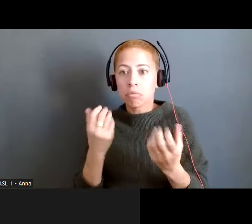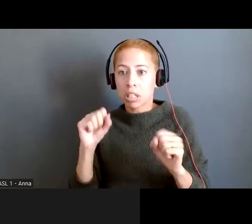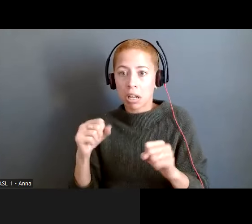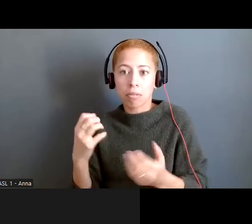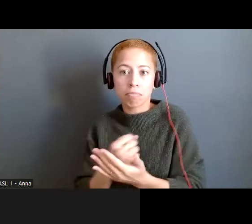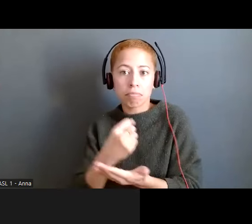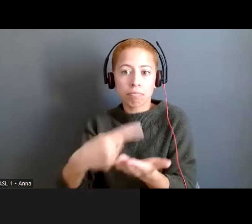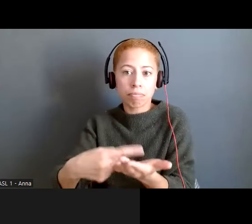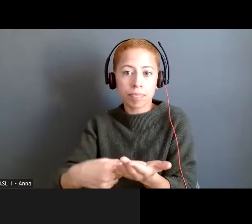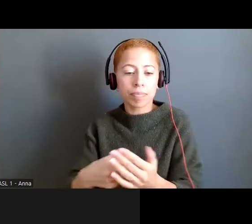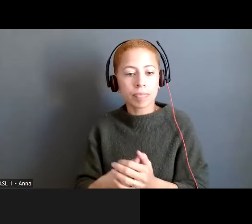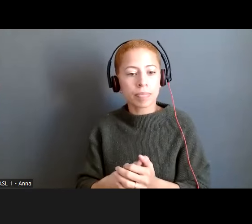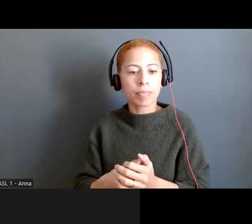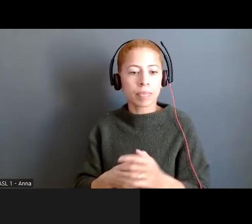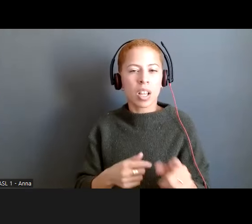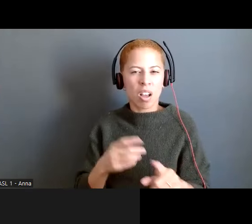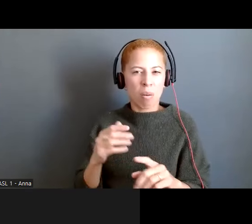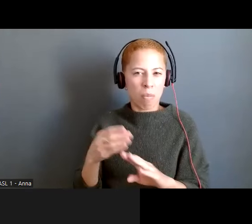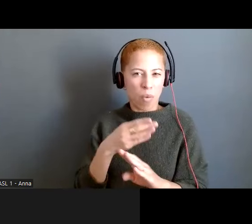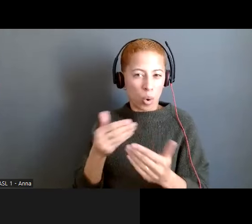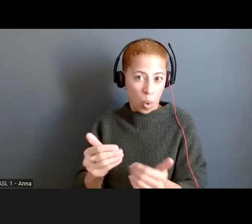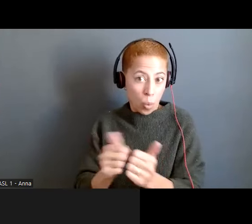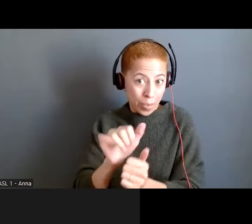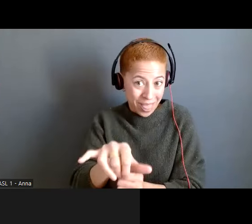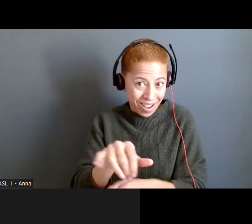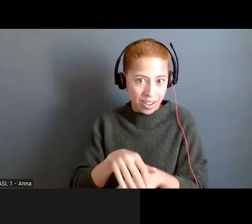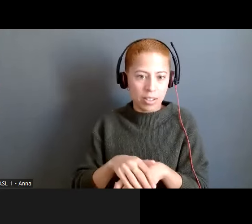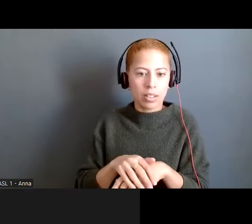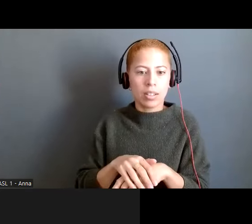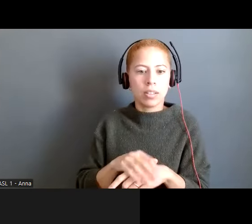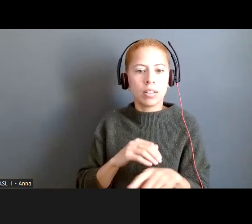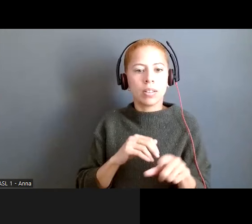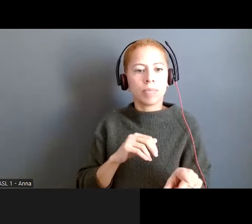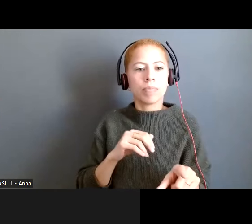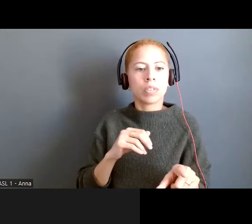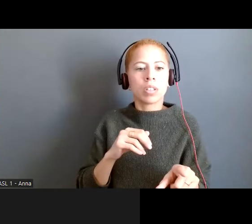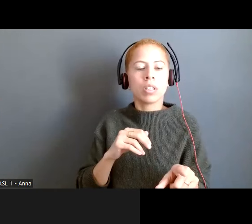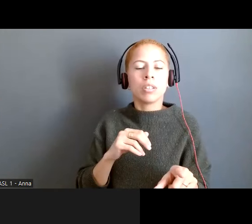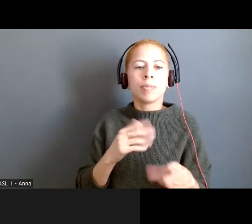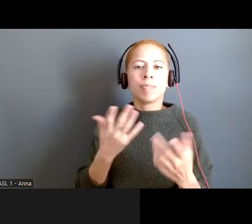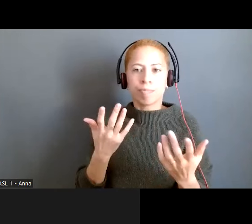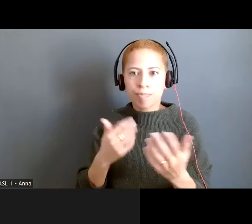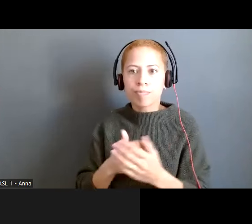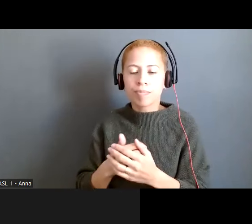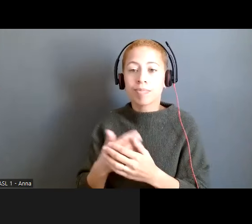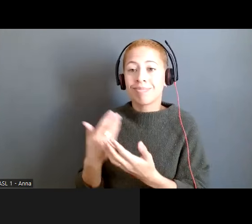just one more other question. Before I get to that, I was just wondering too about the intergenerational piece